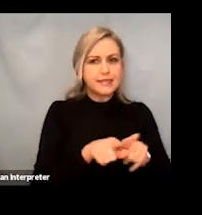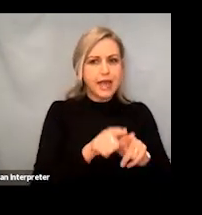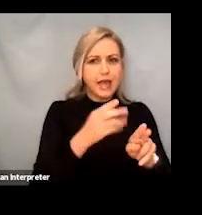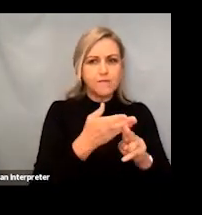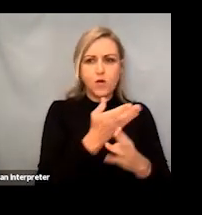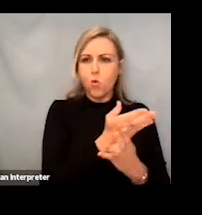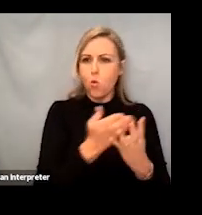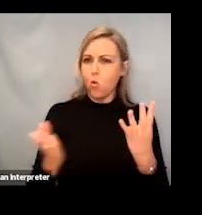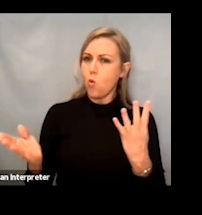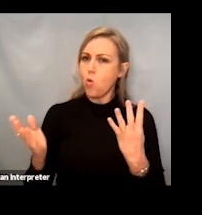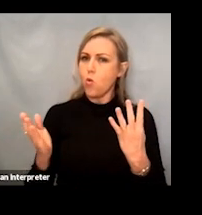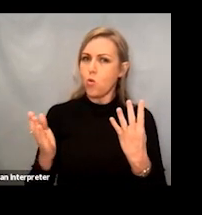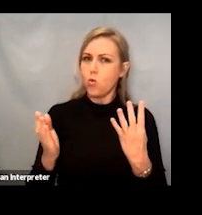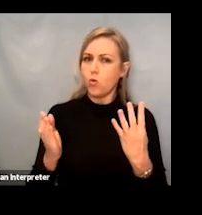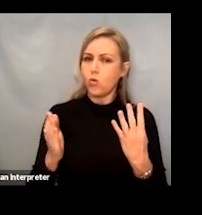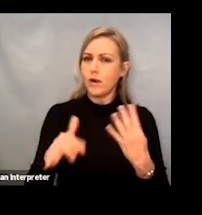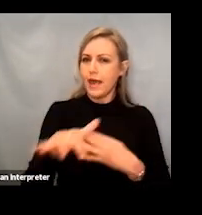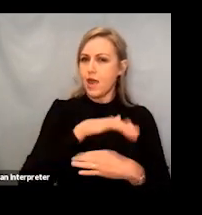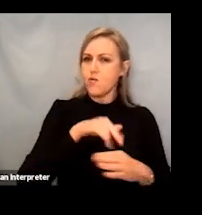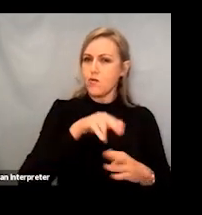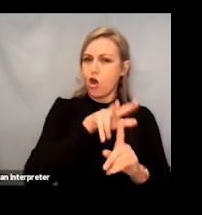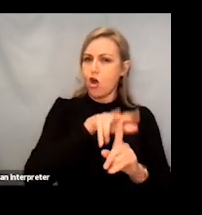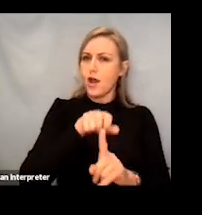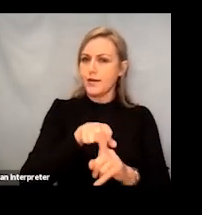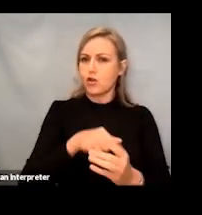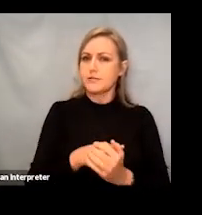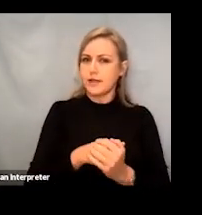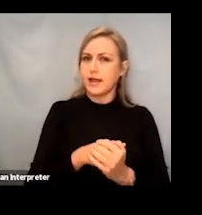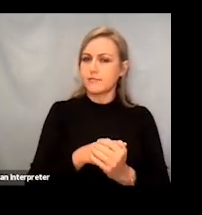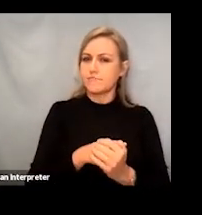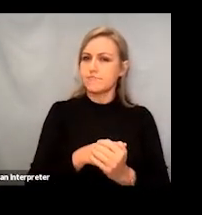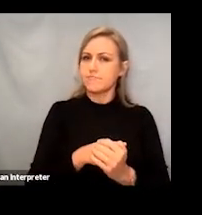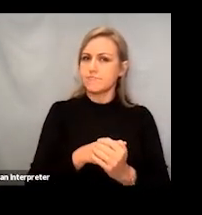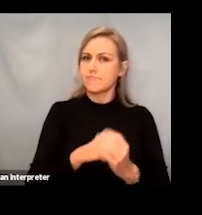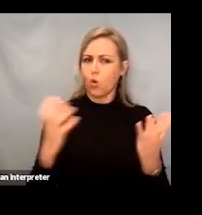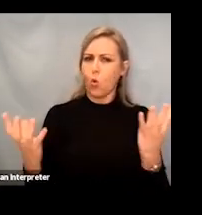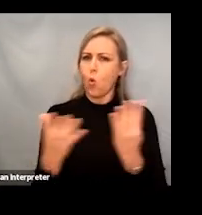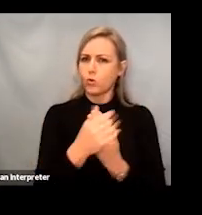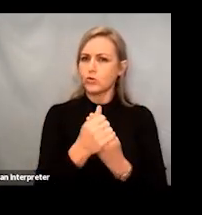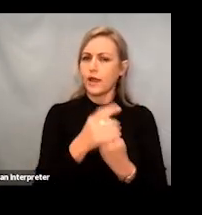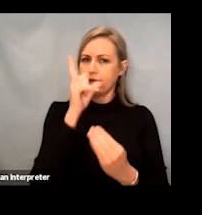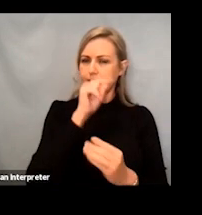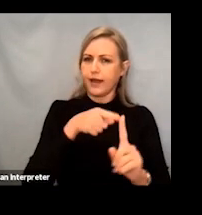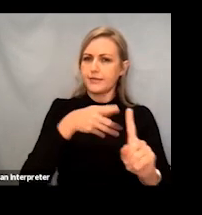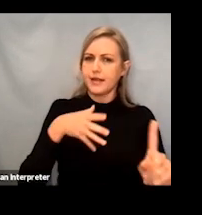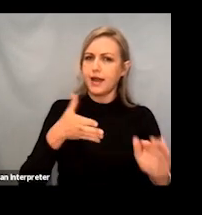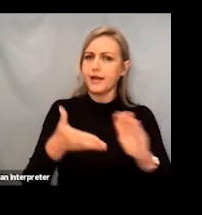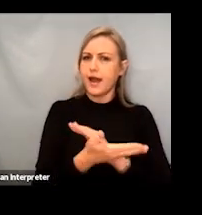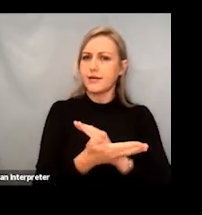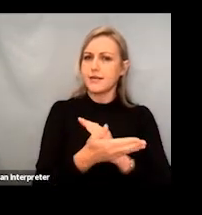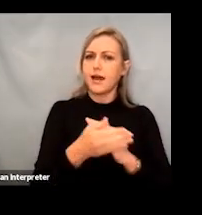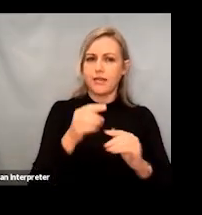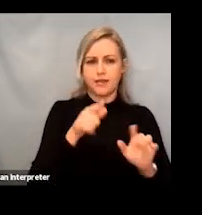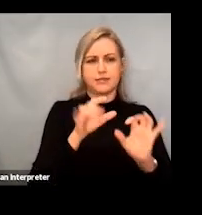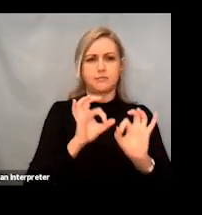space across diagnostic boundaries that's being targeted by this treatment modality.